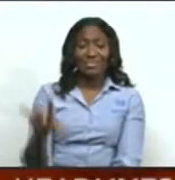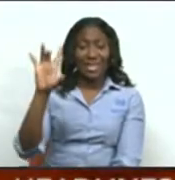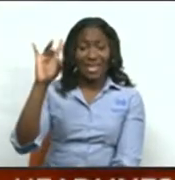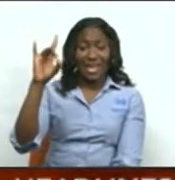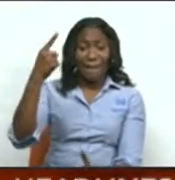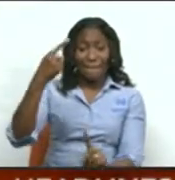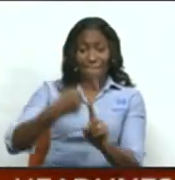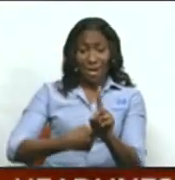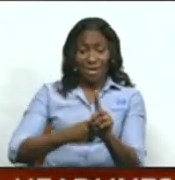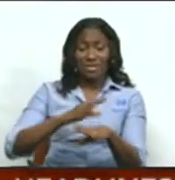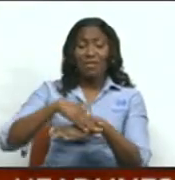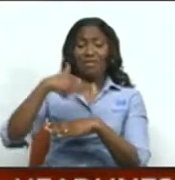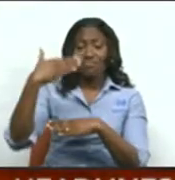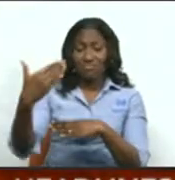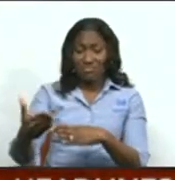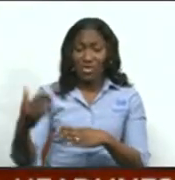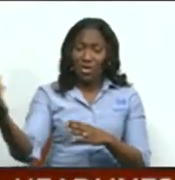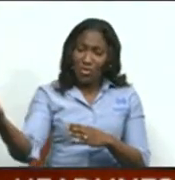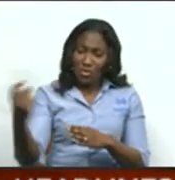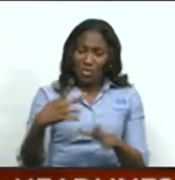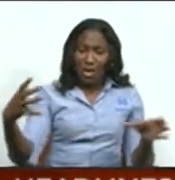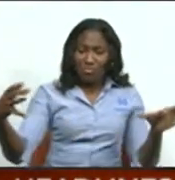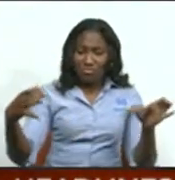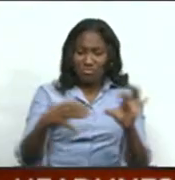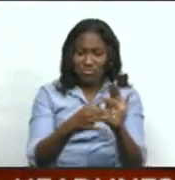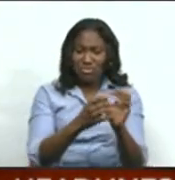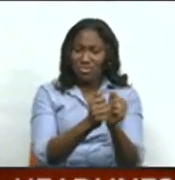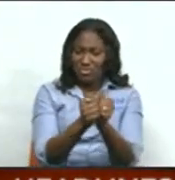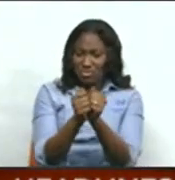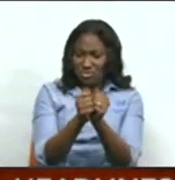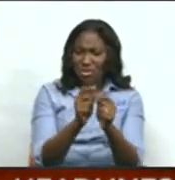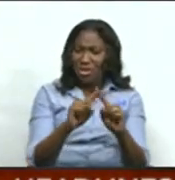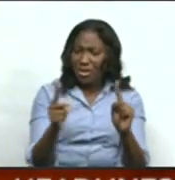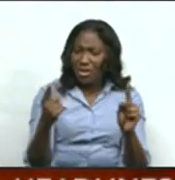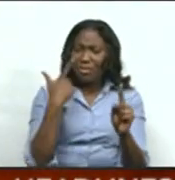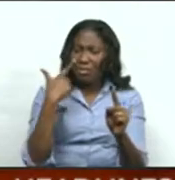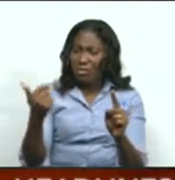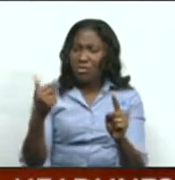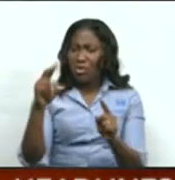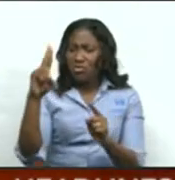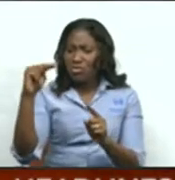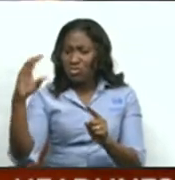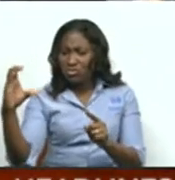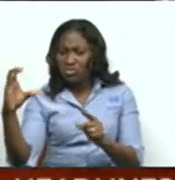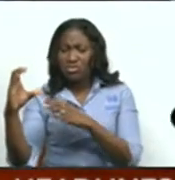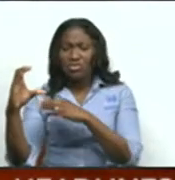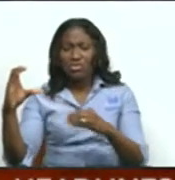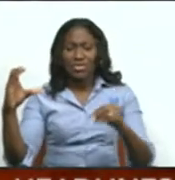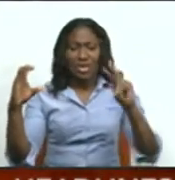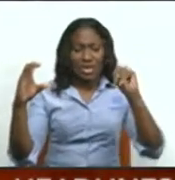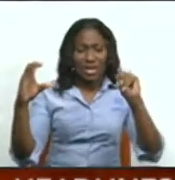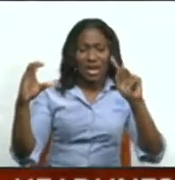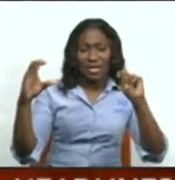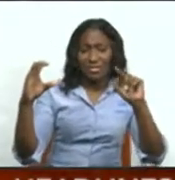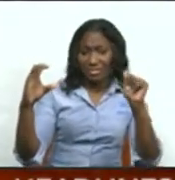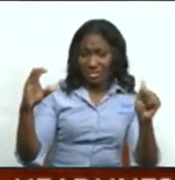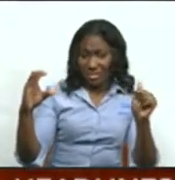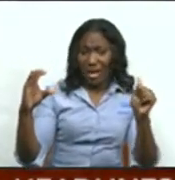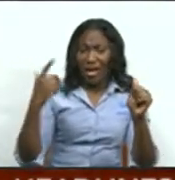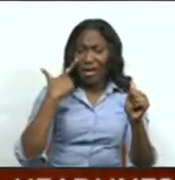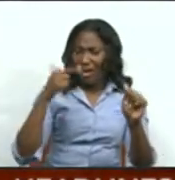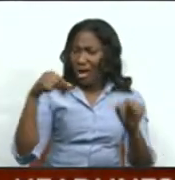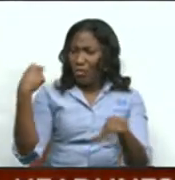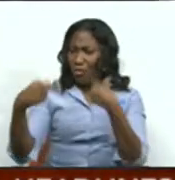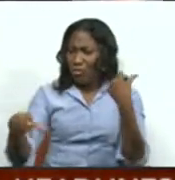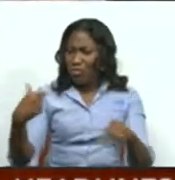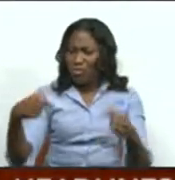8 months after they reunited, there appears to be a war of words between the United National Congress and the National Transformation Alliance. It all